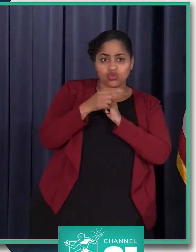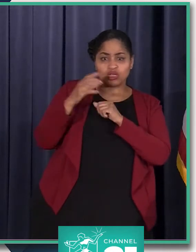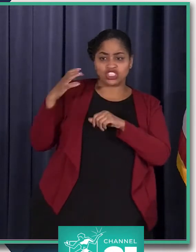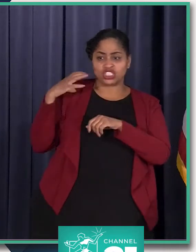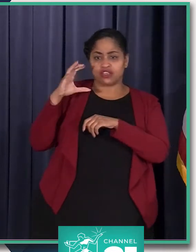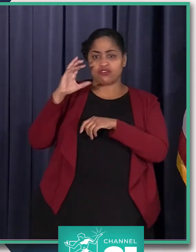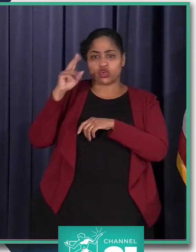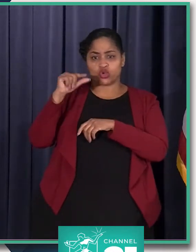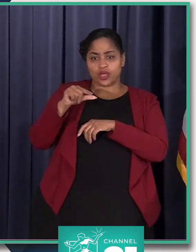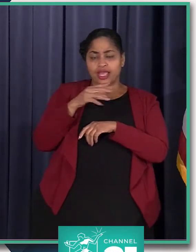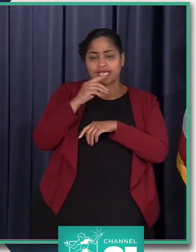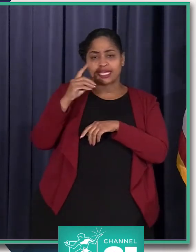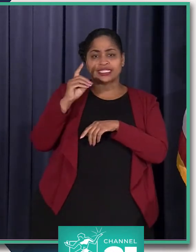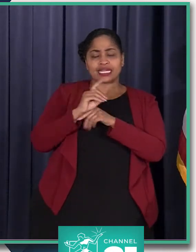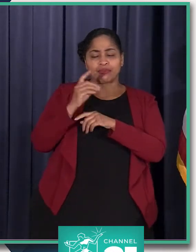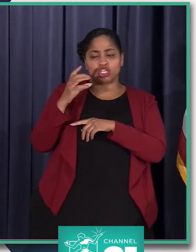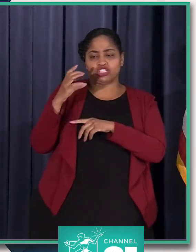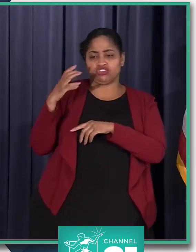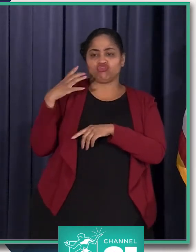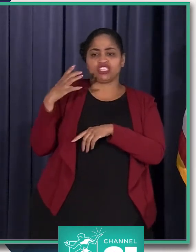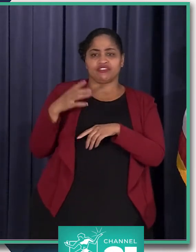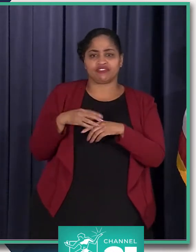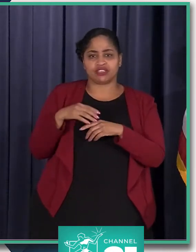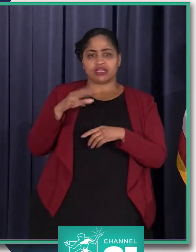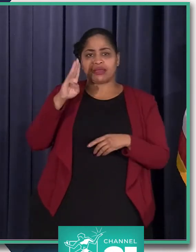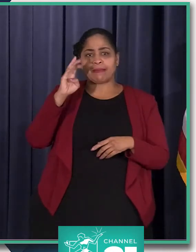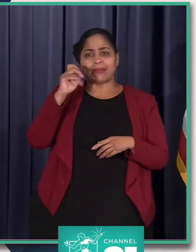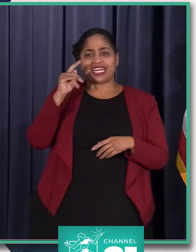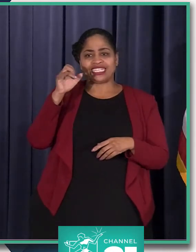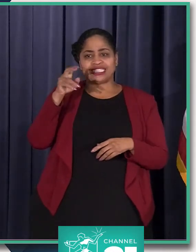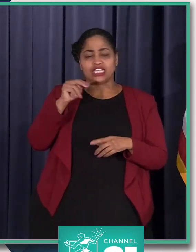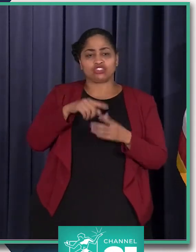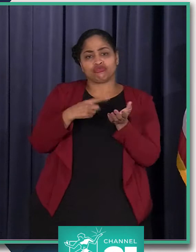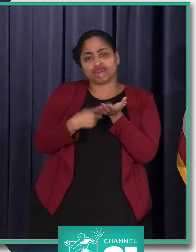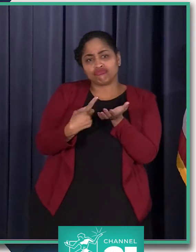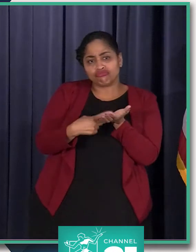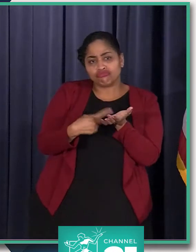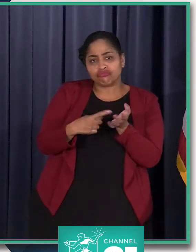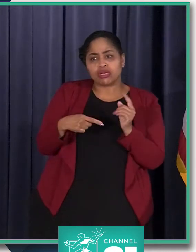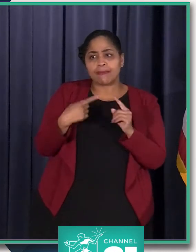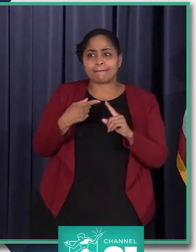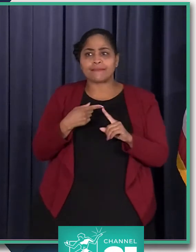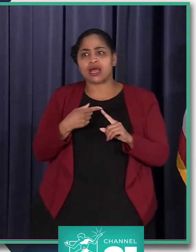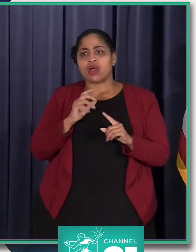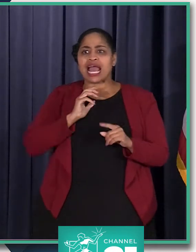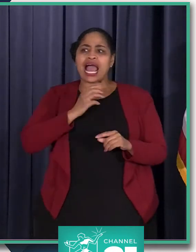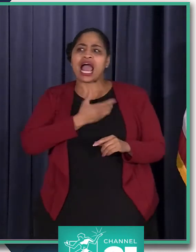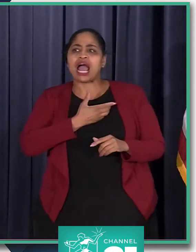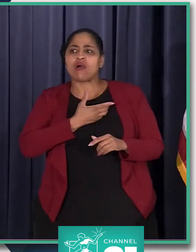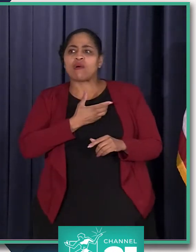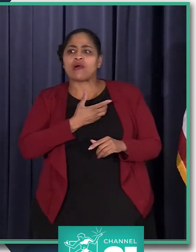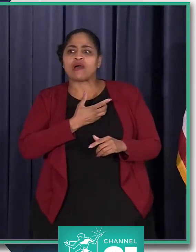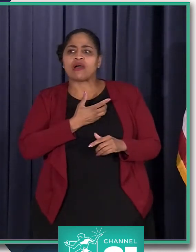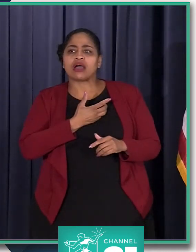Craig, and Deputy Chief Bettison, to talk to you guys about our